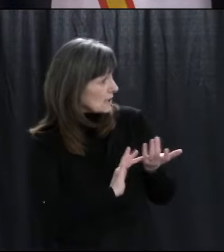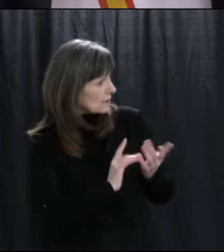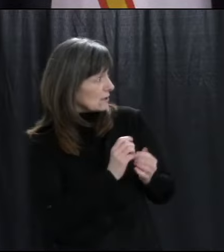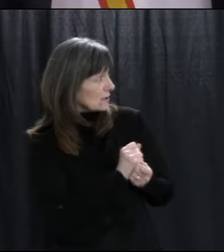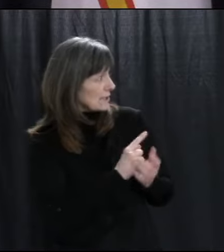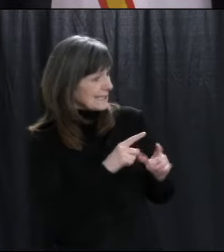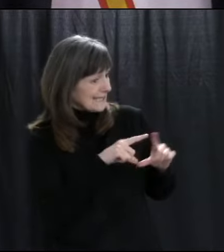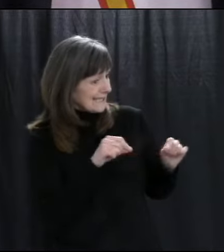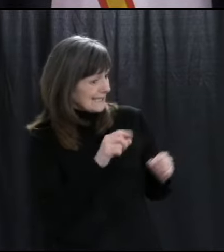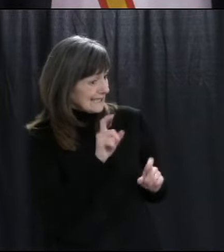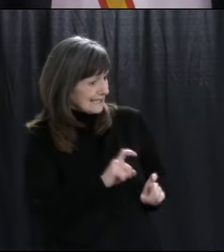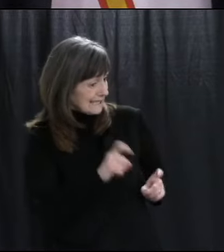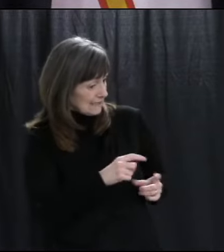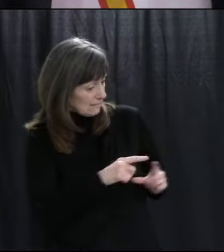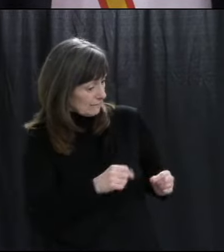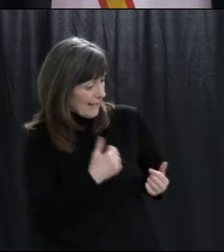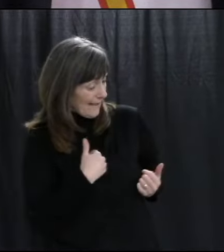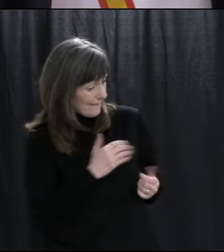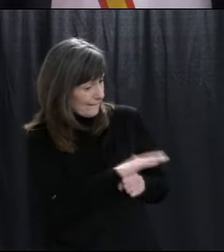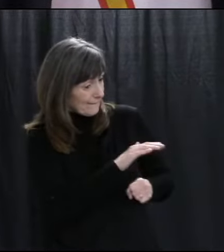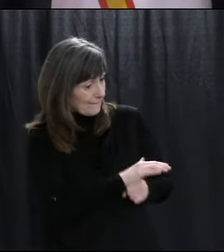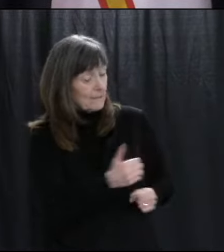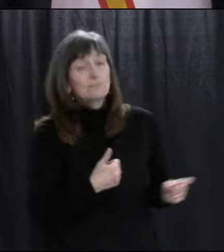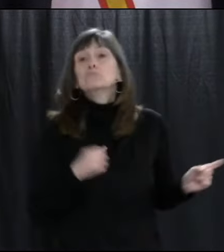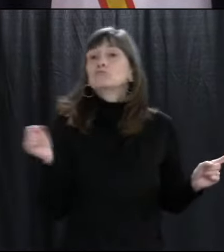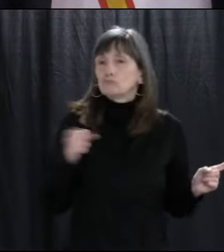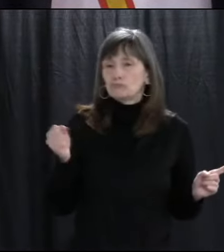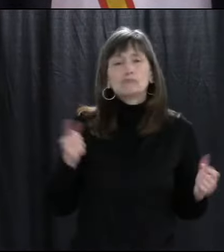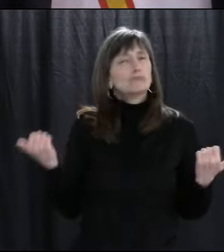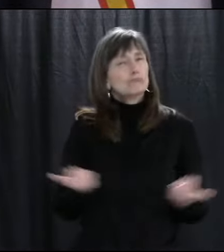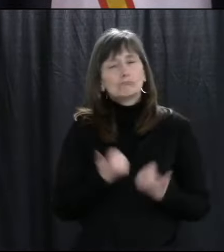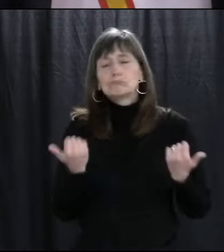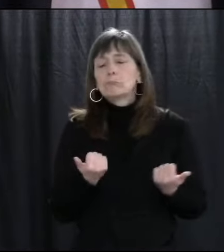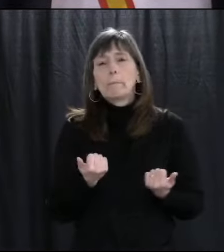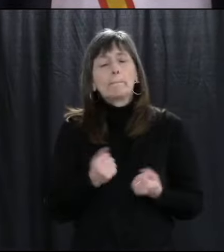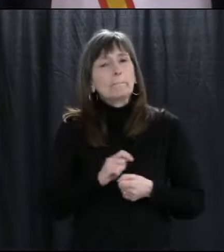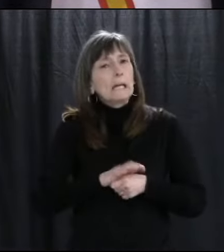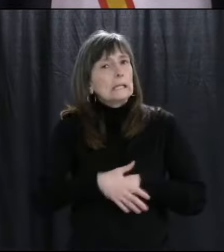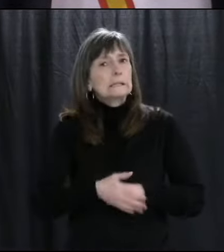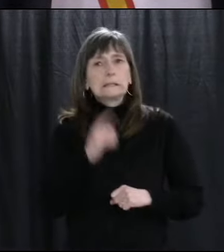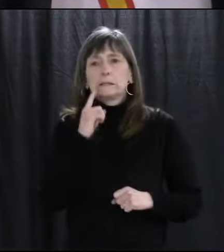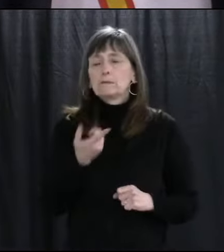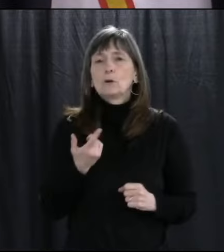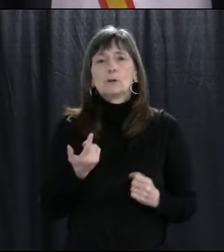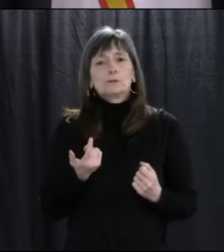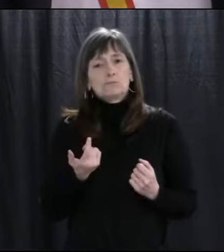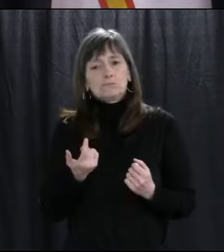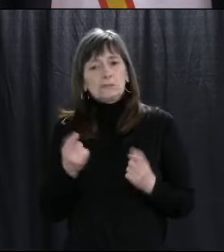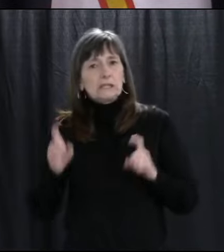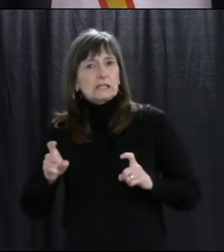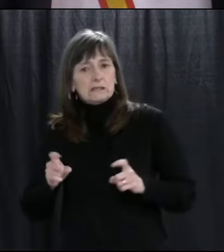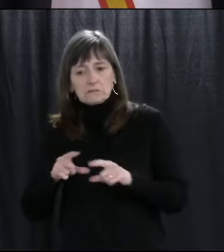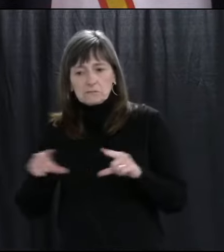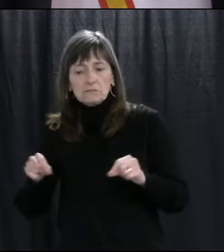We do have enough testing kits in the province, and certainly with regard to nurses, we do have